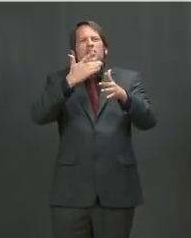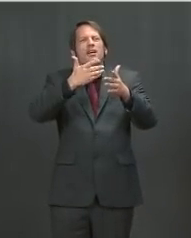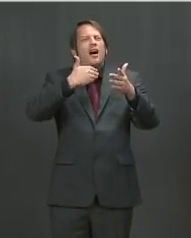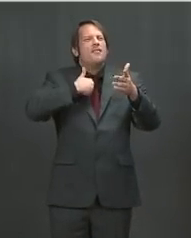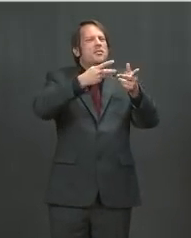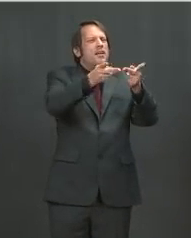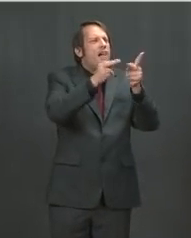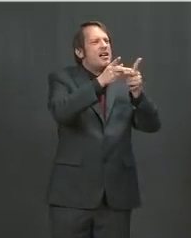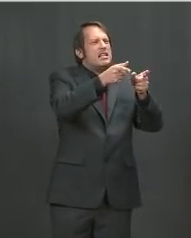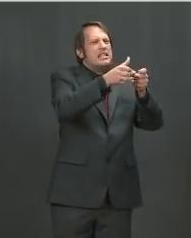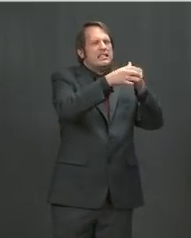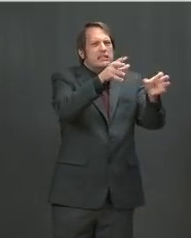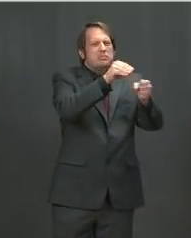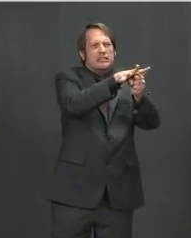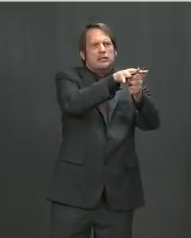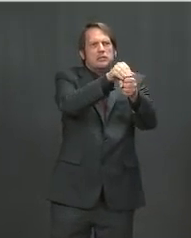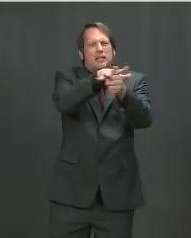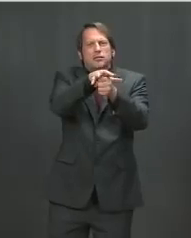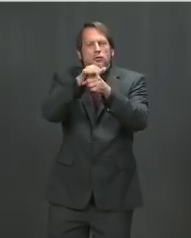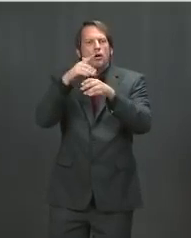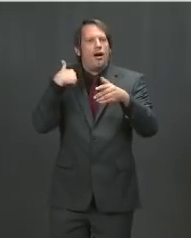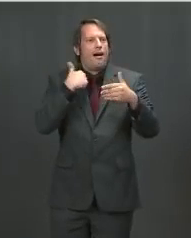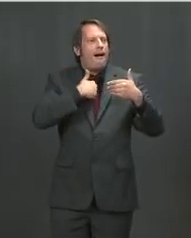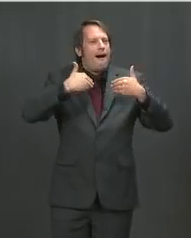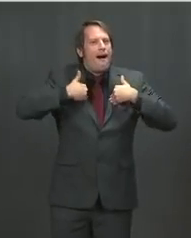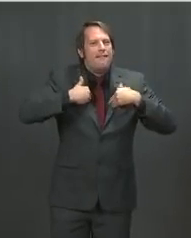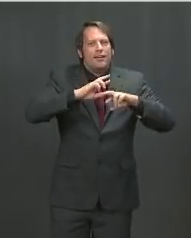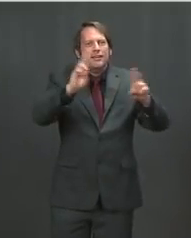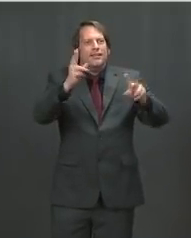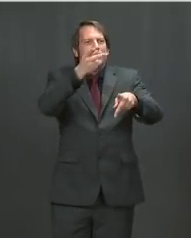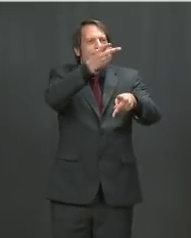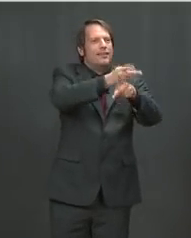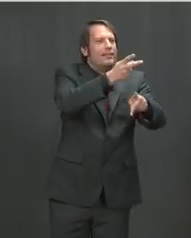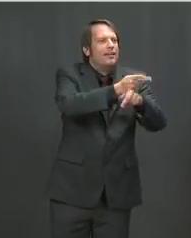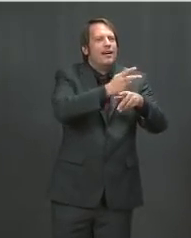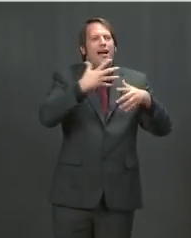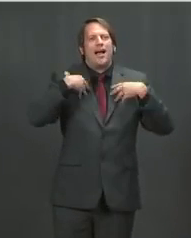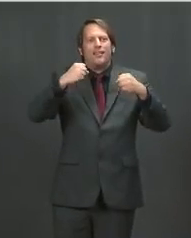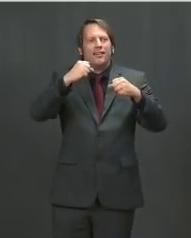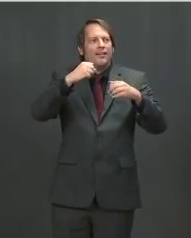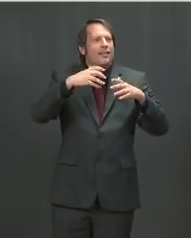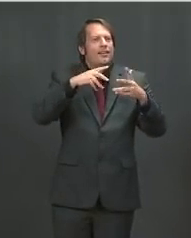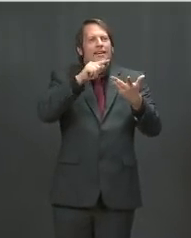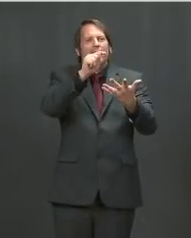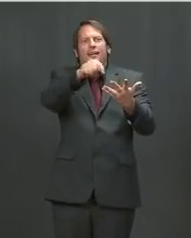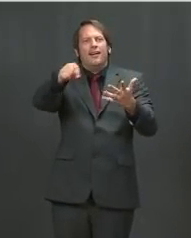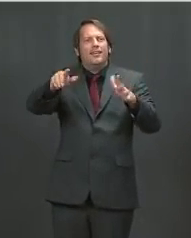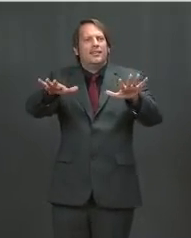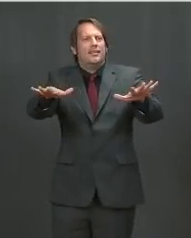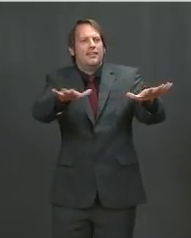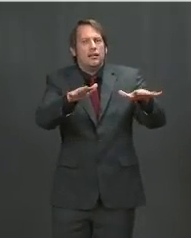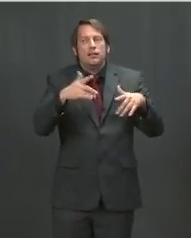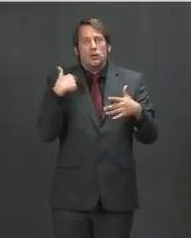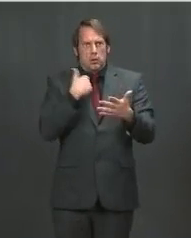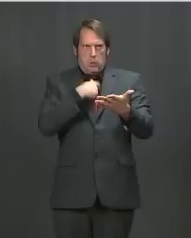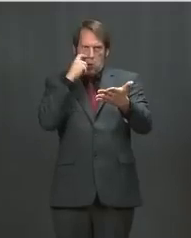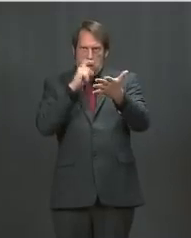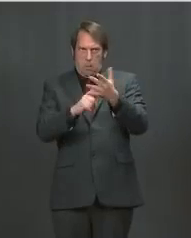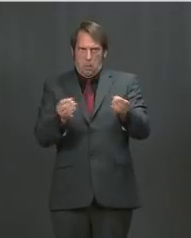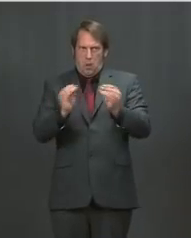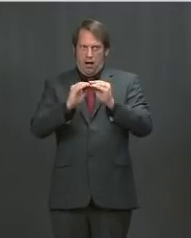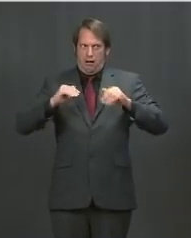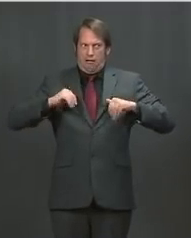youth sports. Hospitals are seeing more and more younger adults, those in their 30s and 40s, admitted with